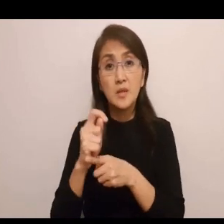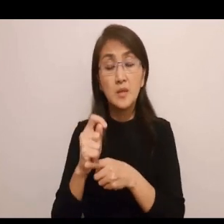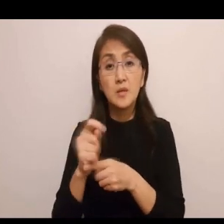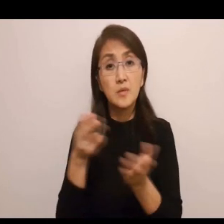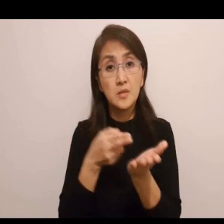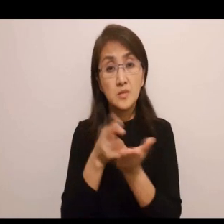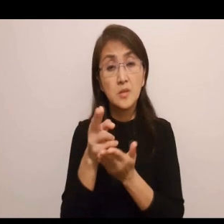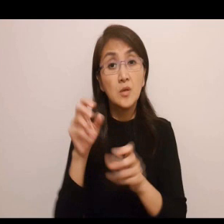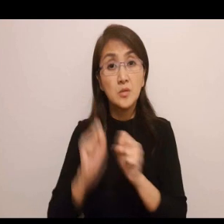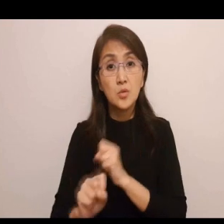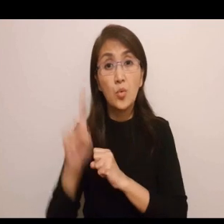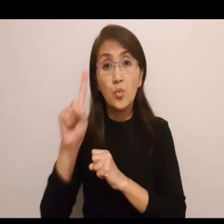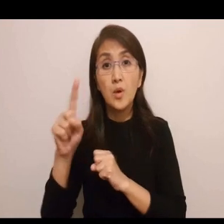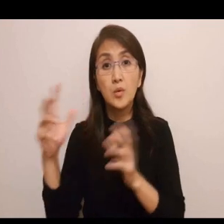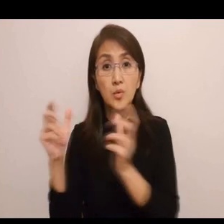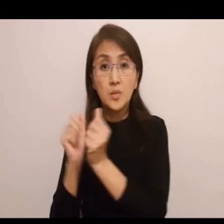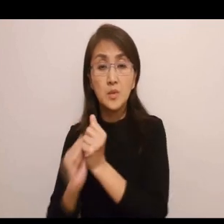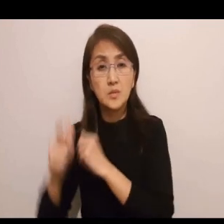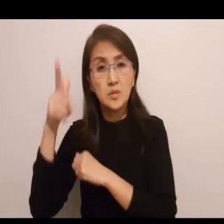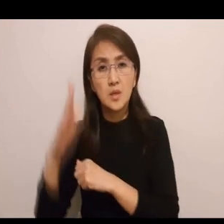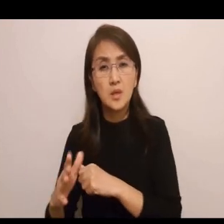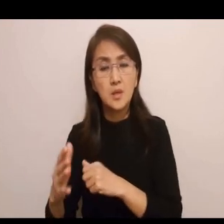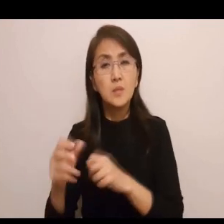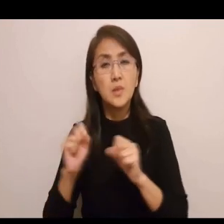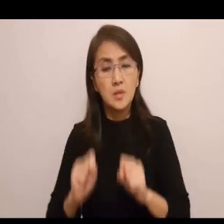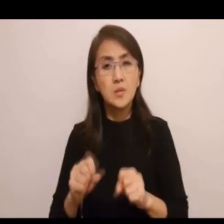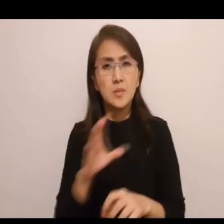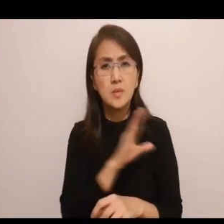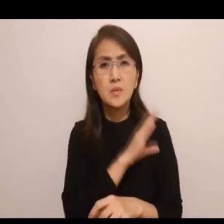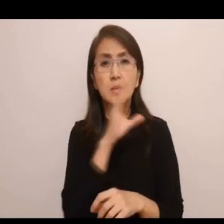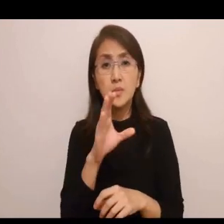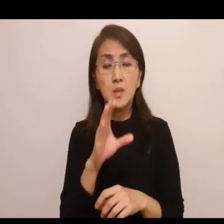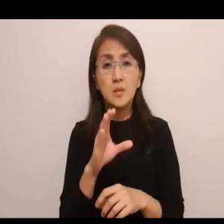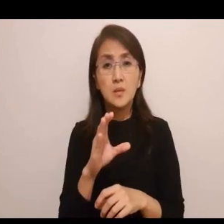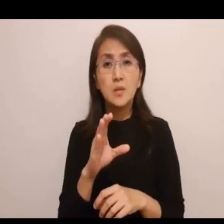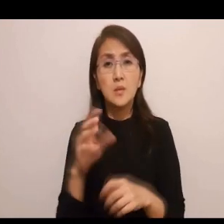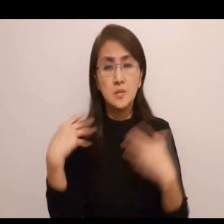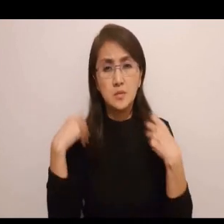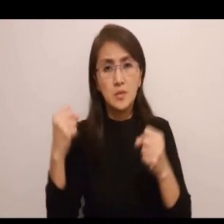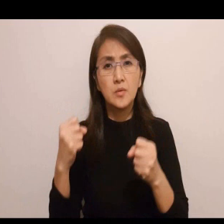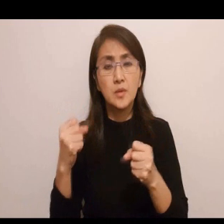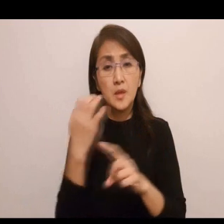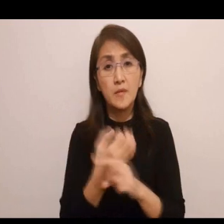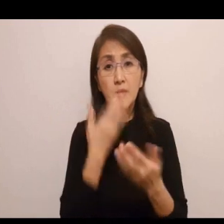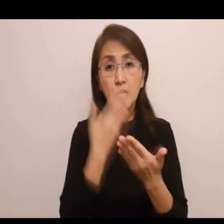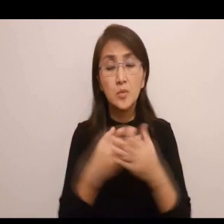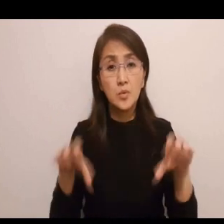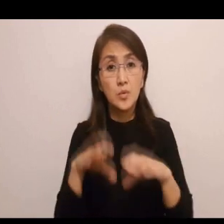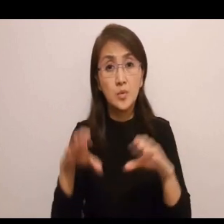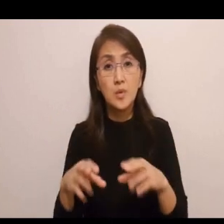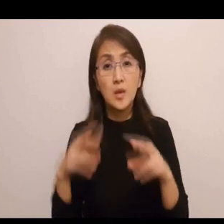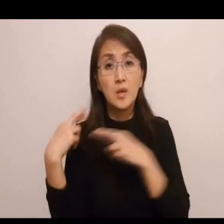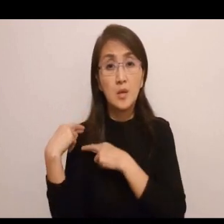correction, and for training in righteousness, so that one who belongs to God may be competent, equipped for every good